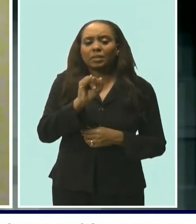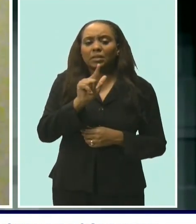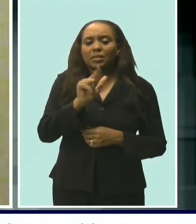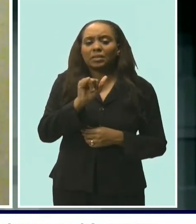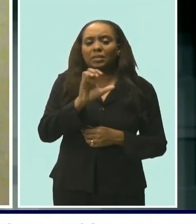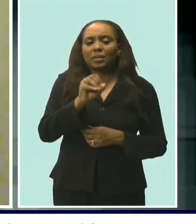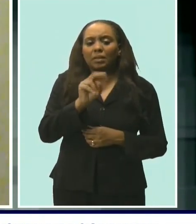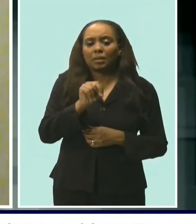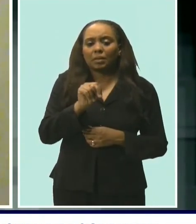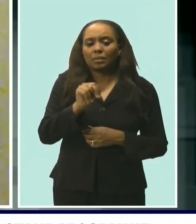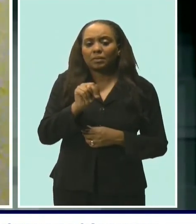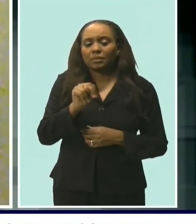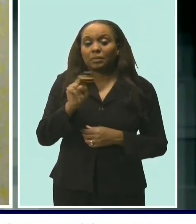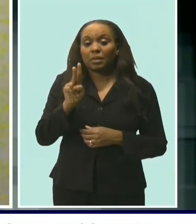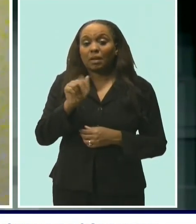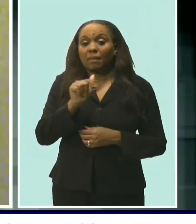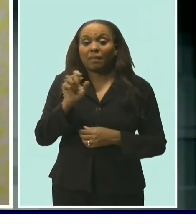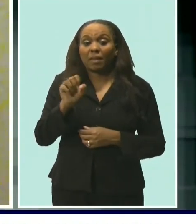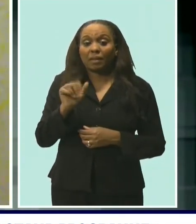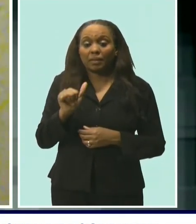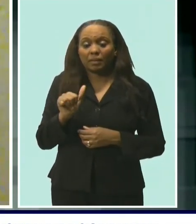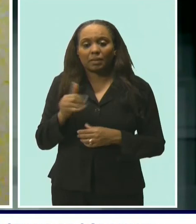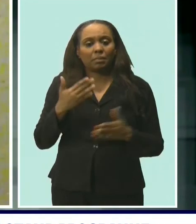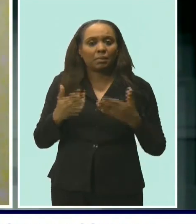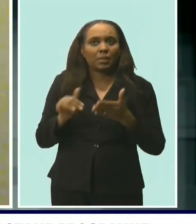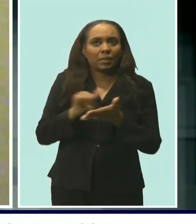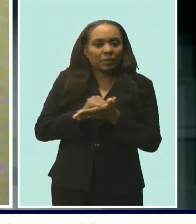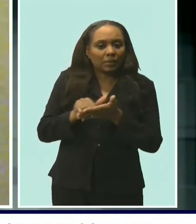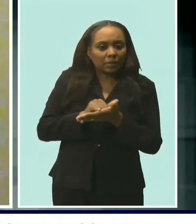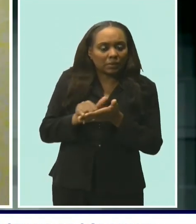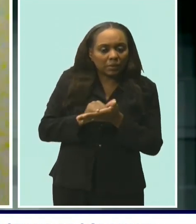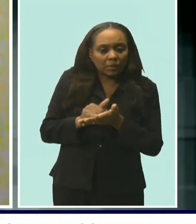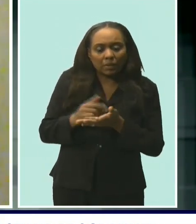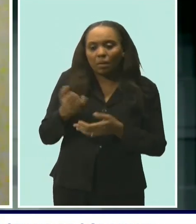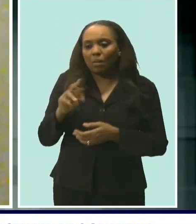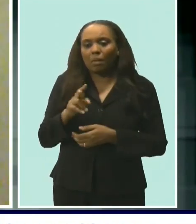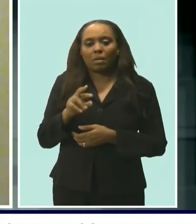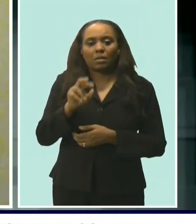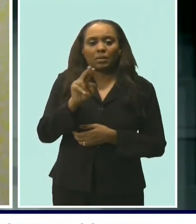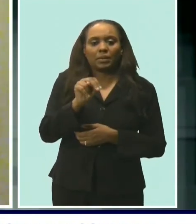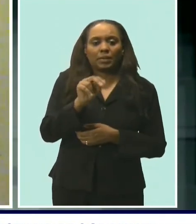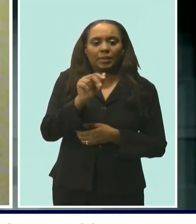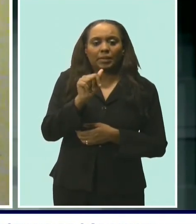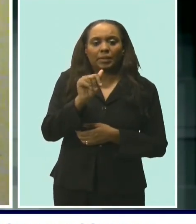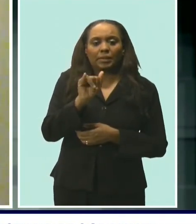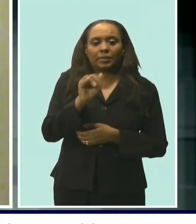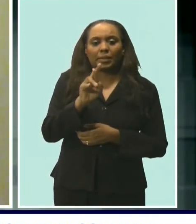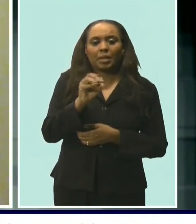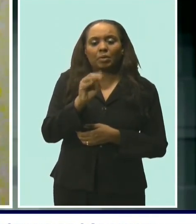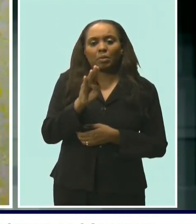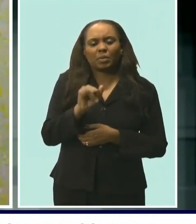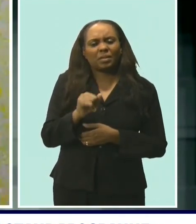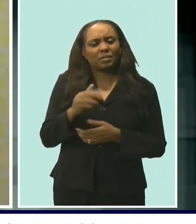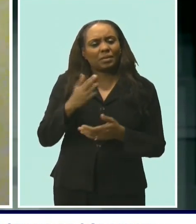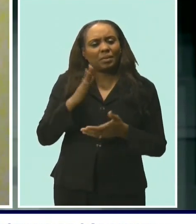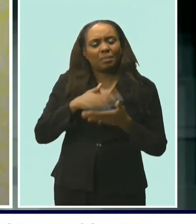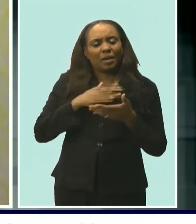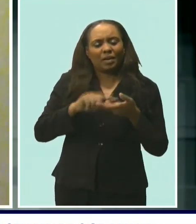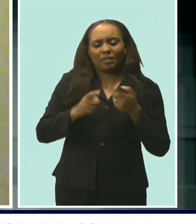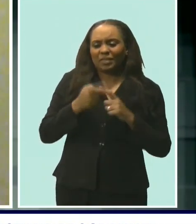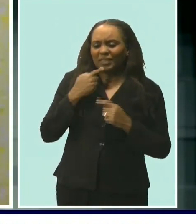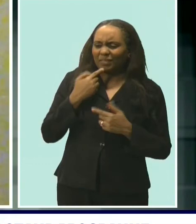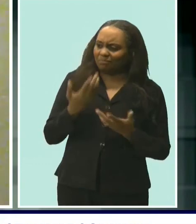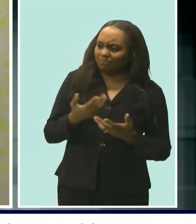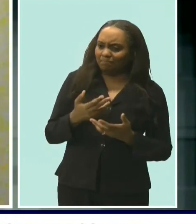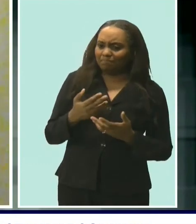Probably New York tech is a good start. Probably Nairobi tech is a good start. A lot of my friends here too have said, hey, next year I'm in Barbados.